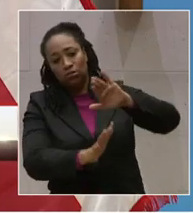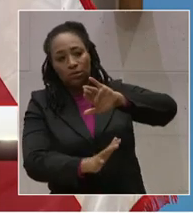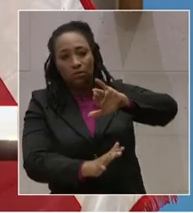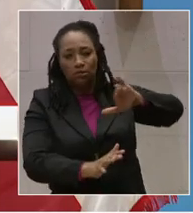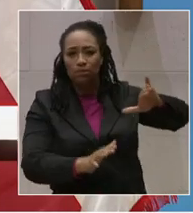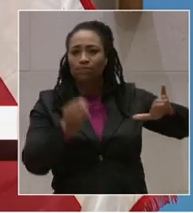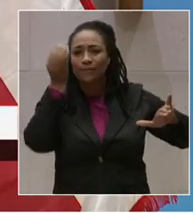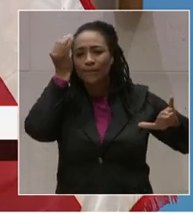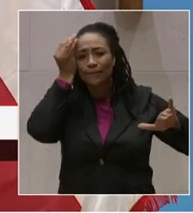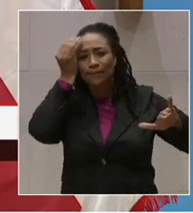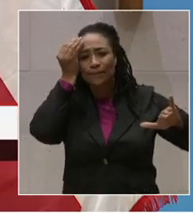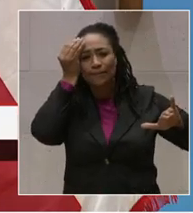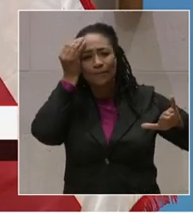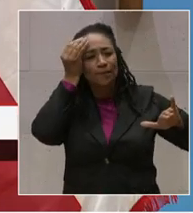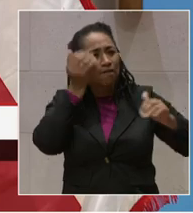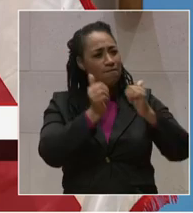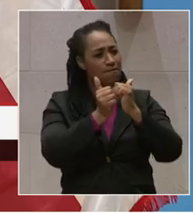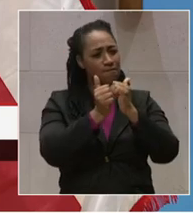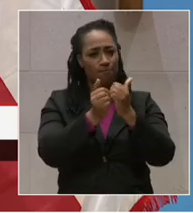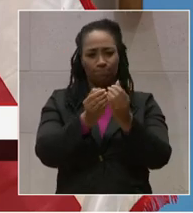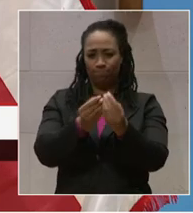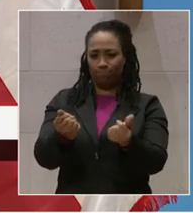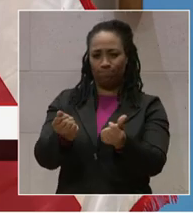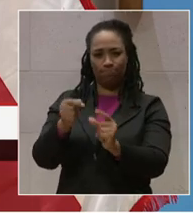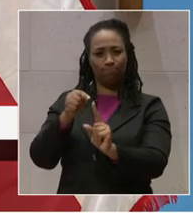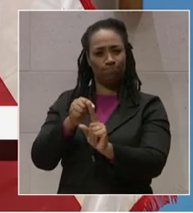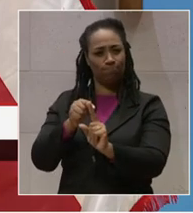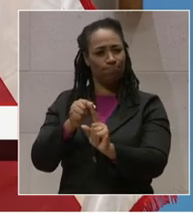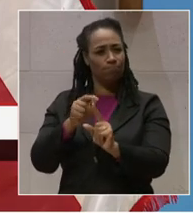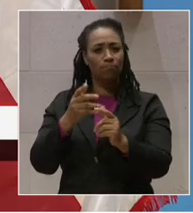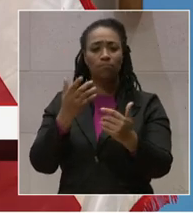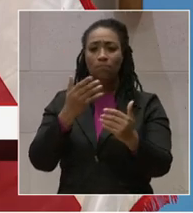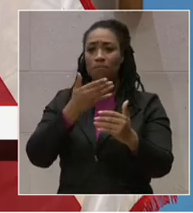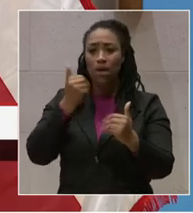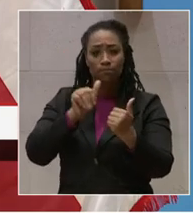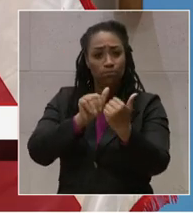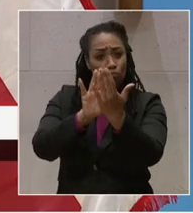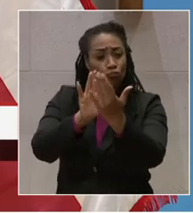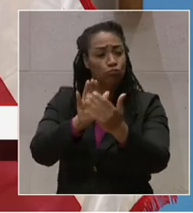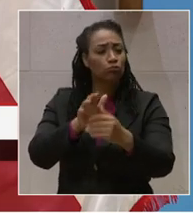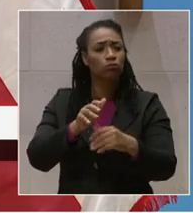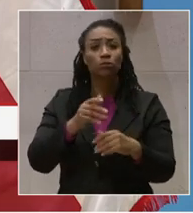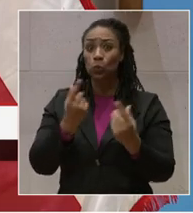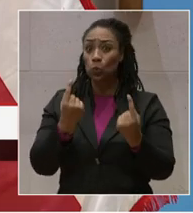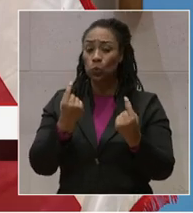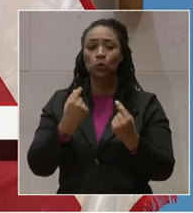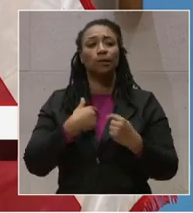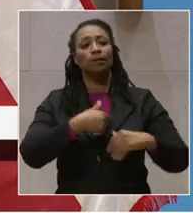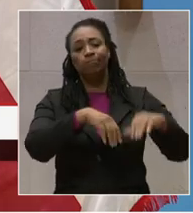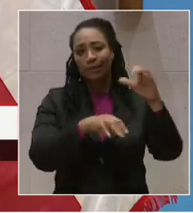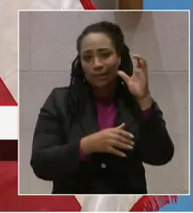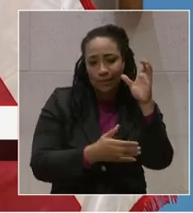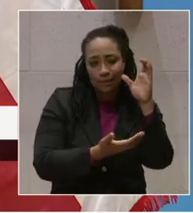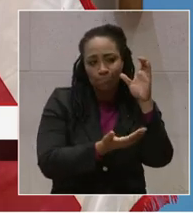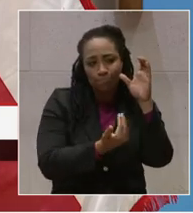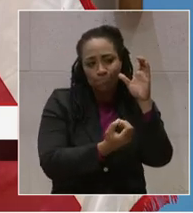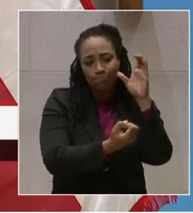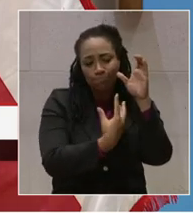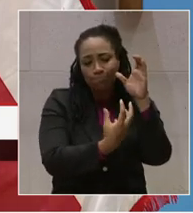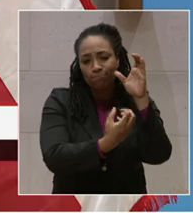want to listen to each other. And we want to connect the challenges to the opportunities.